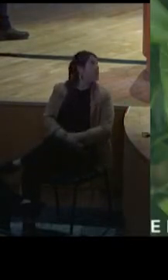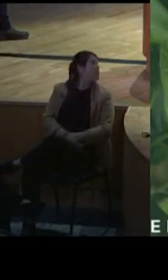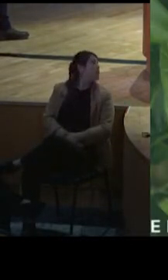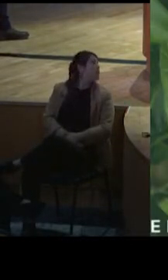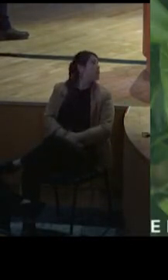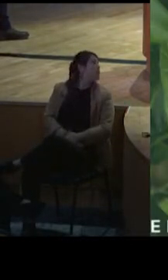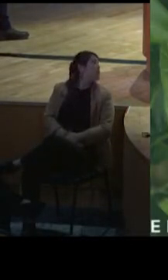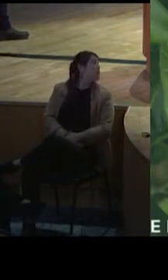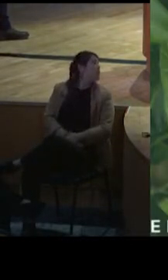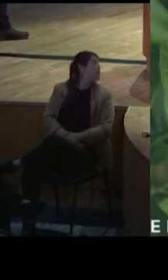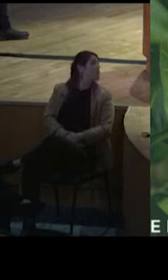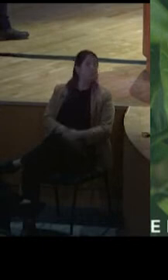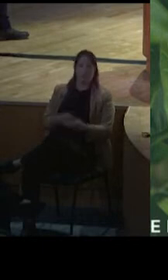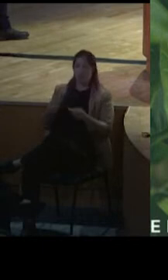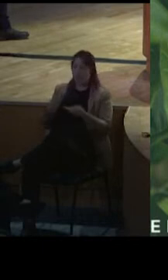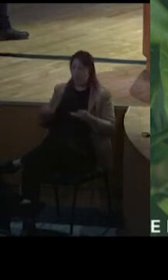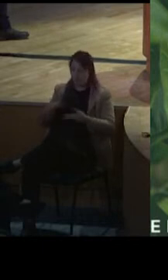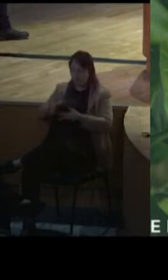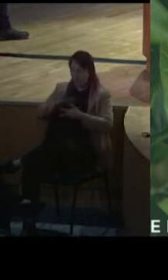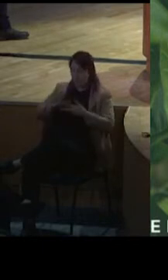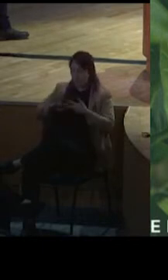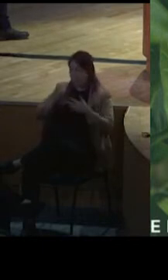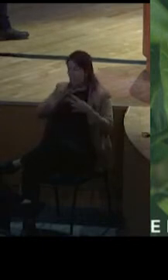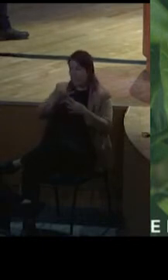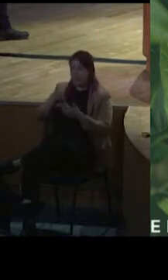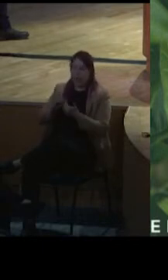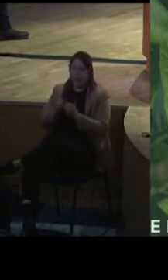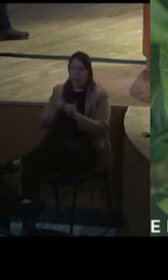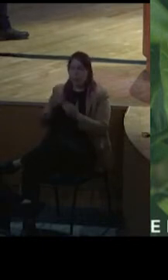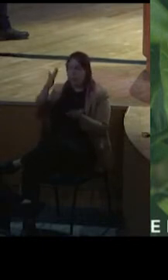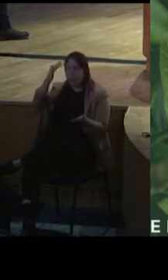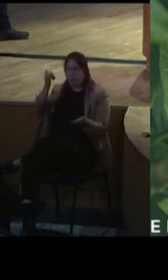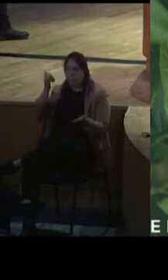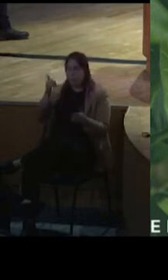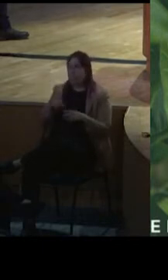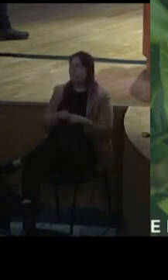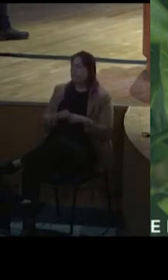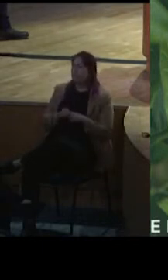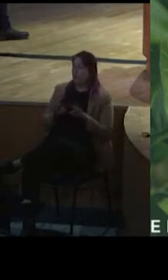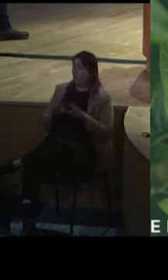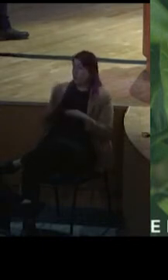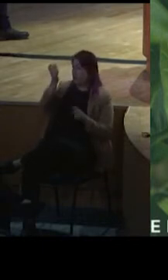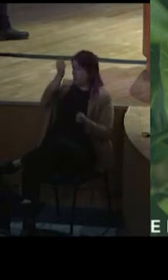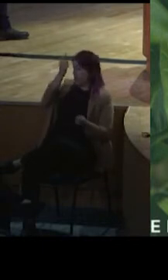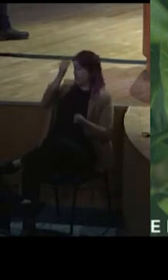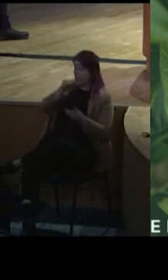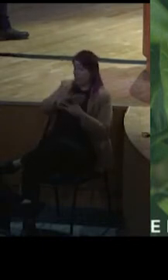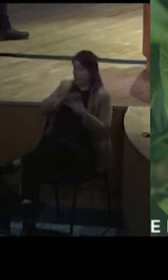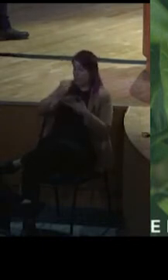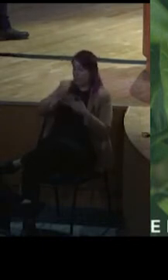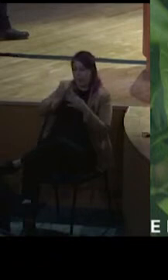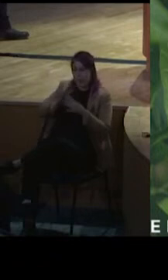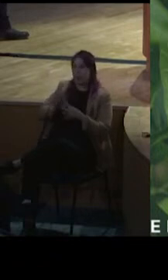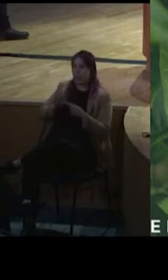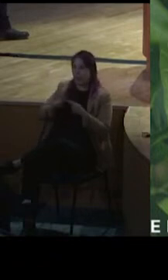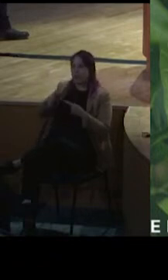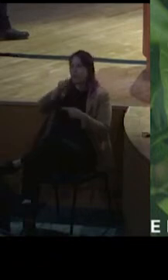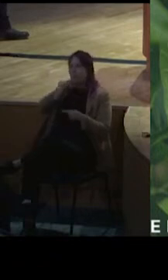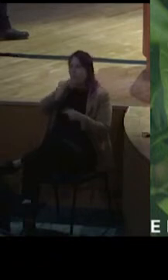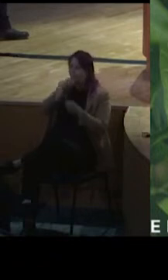So how are these regions connected and why? The main thing for us to really understand is they're all connected by water. Okay,